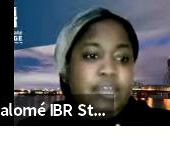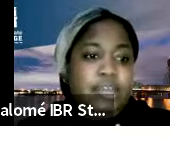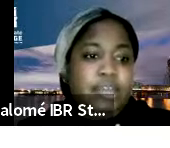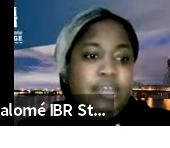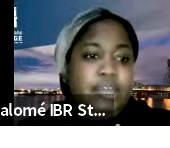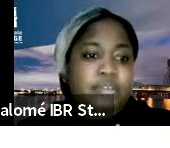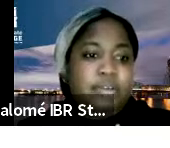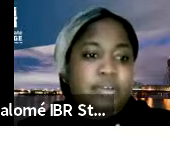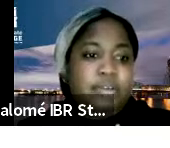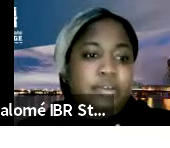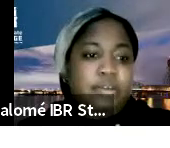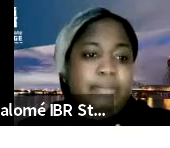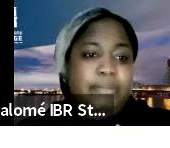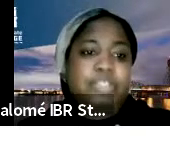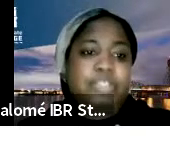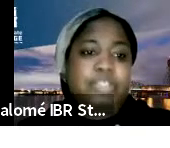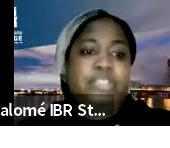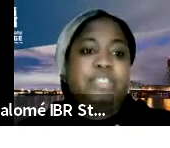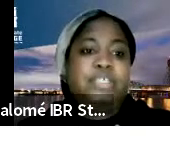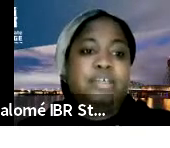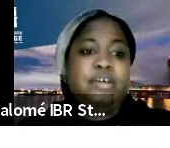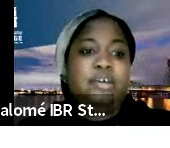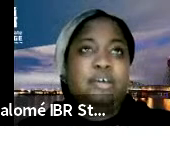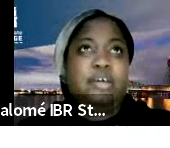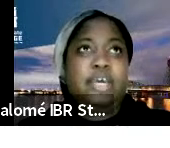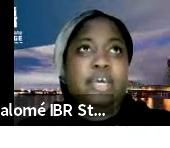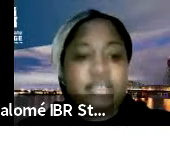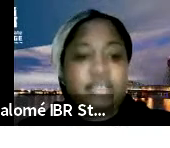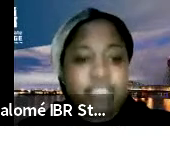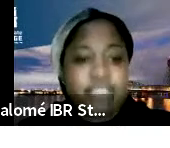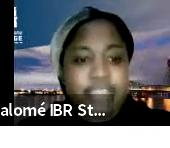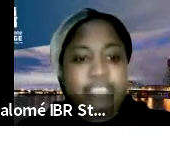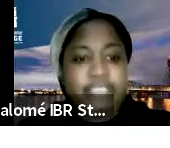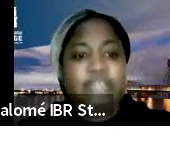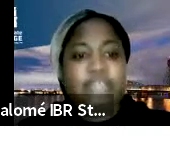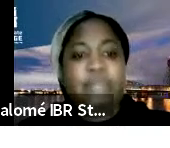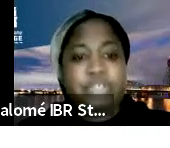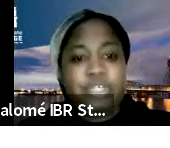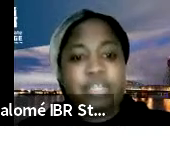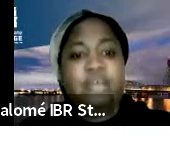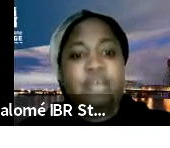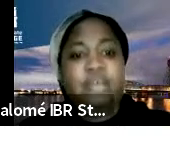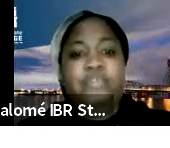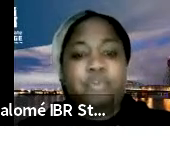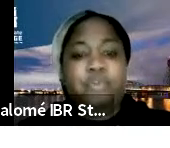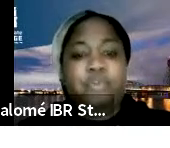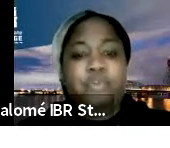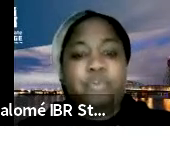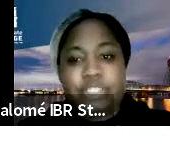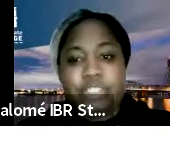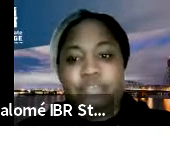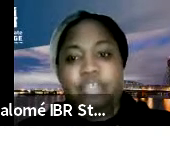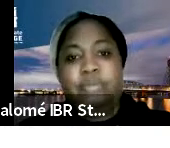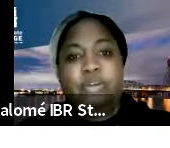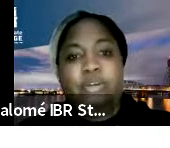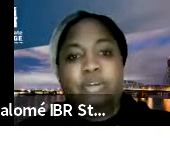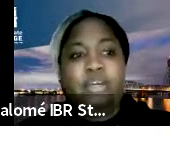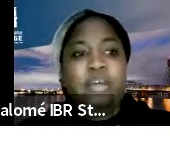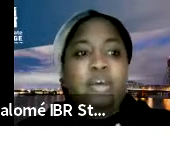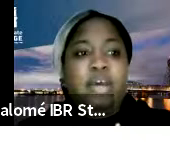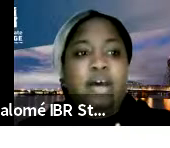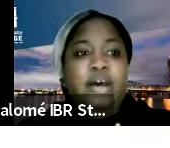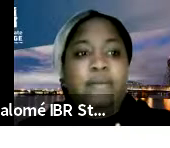And many mentions and contact information of different organizations that serve in the